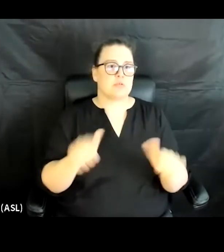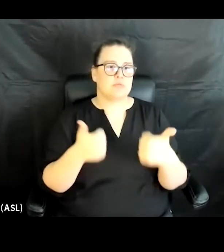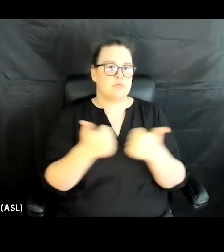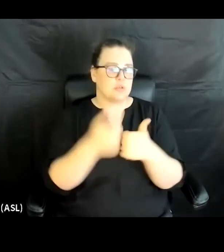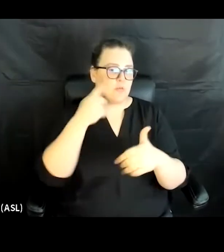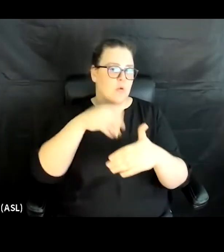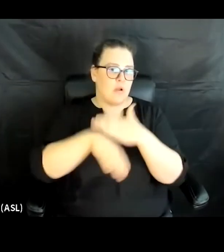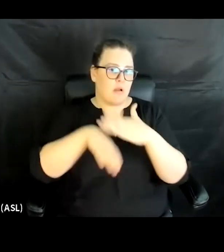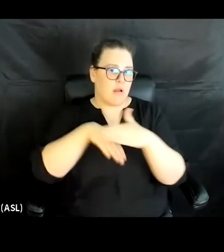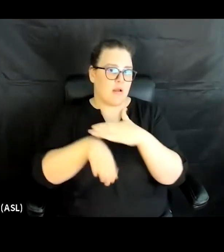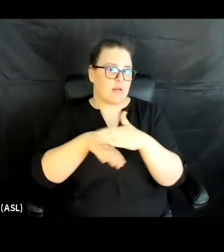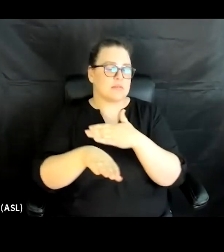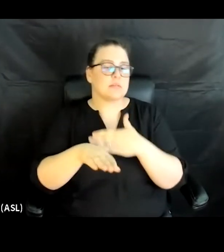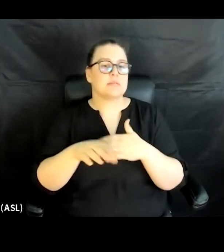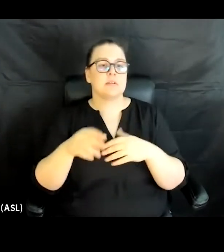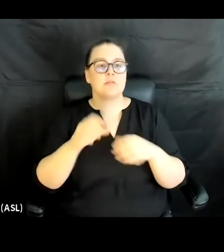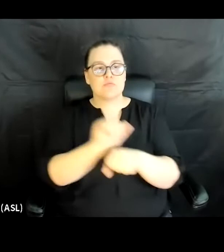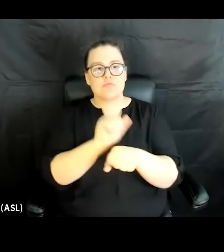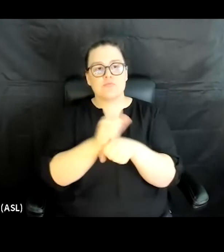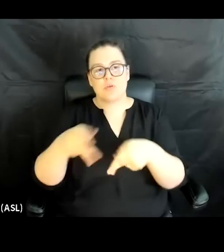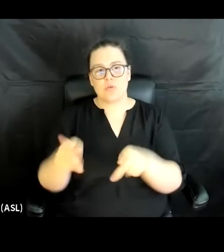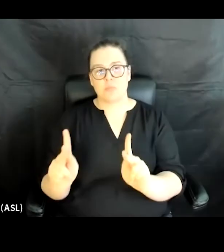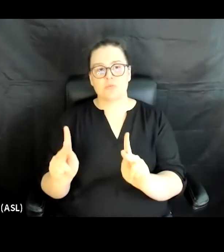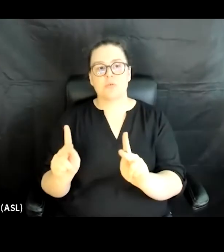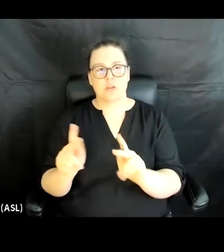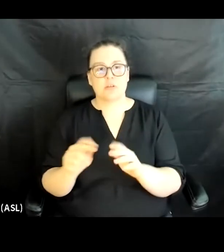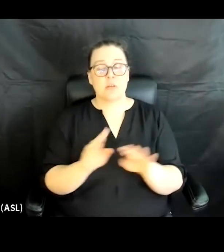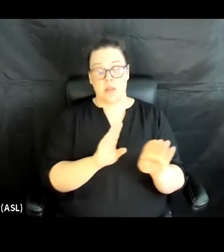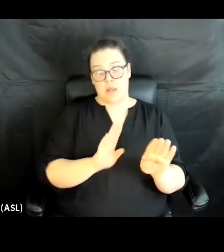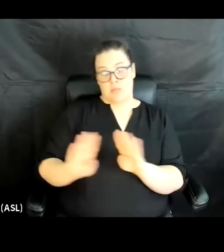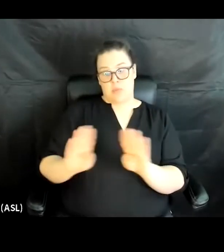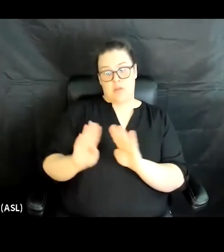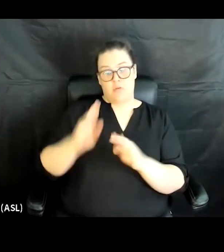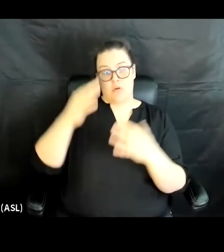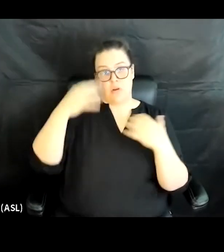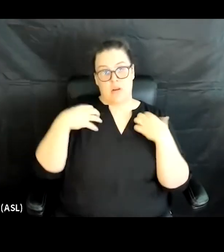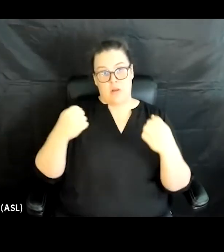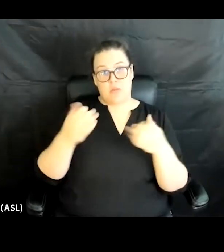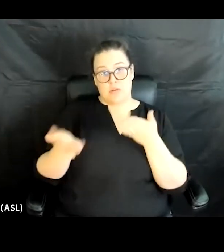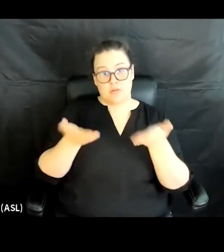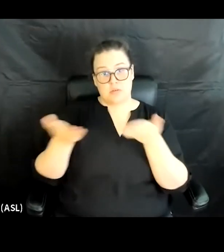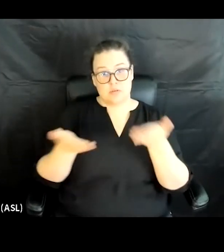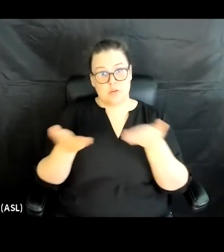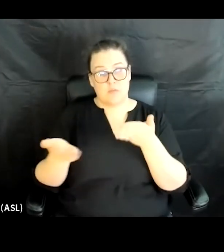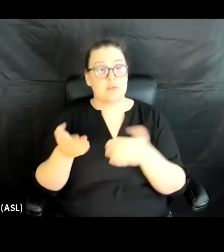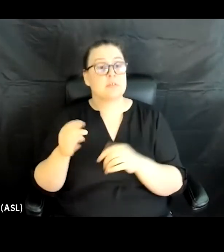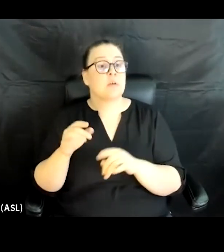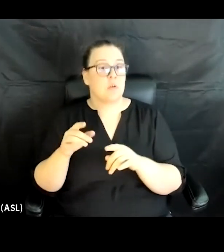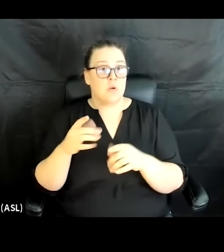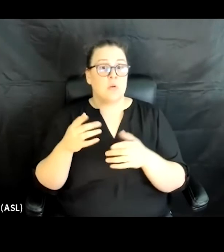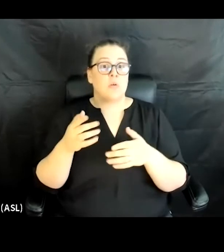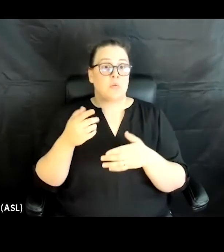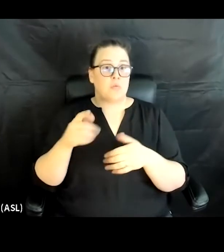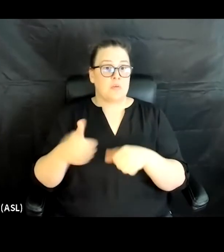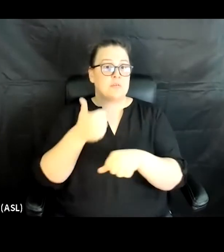accessing career law opportunities. With the Behavioral Health Service Corps, we've negotiated a competitive entry salary